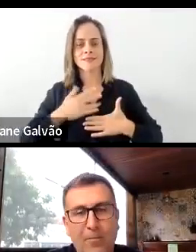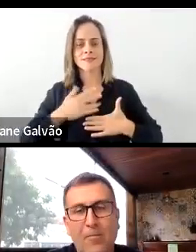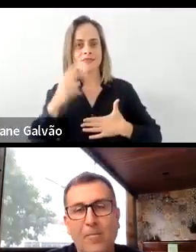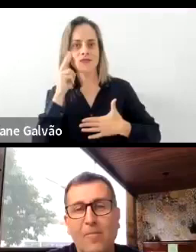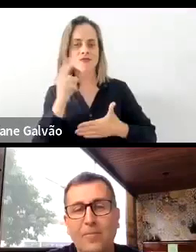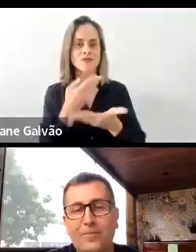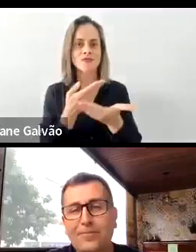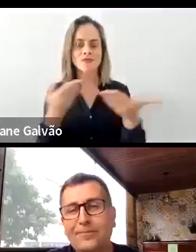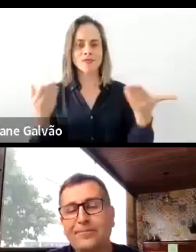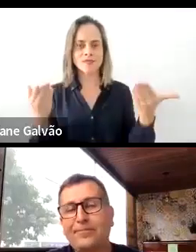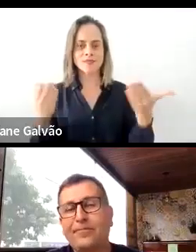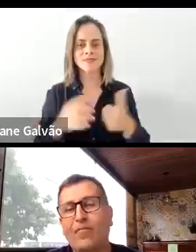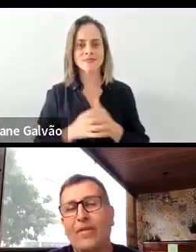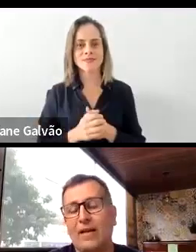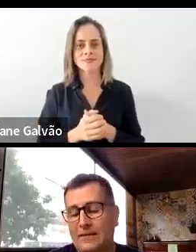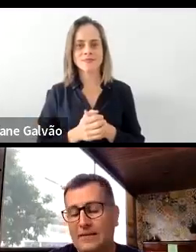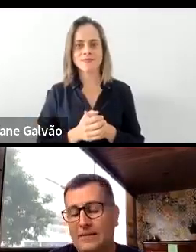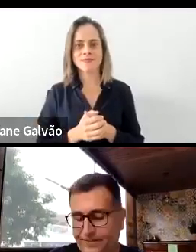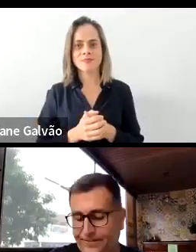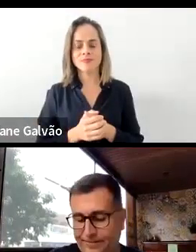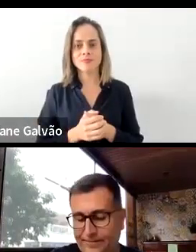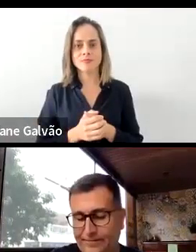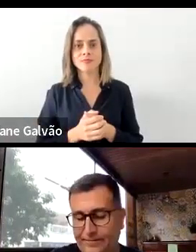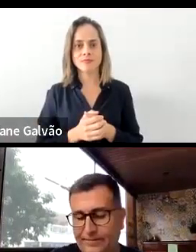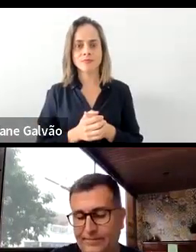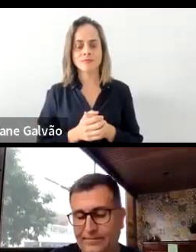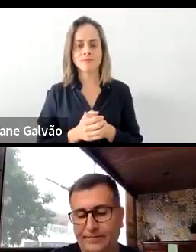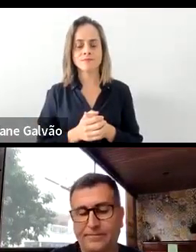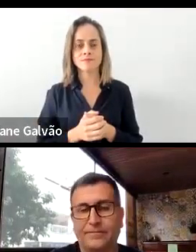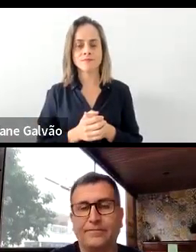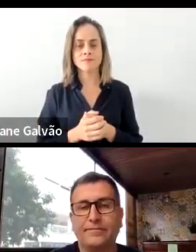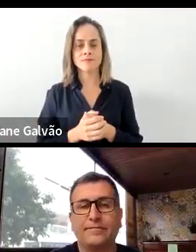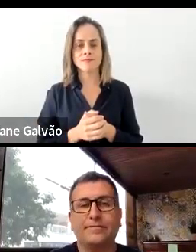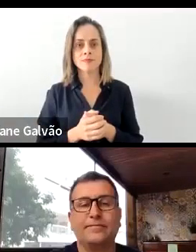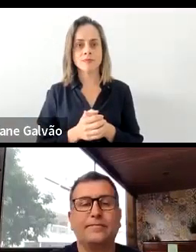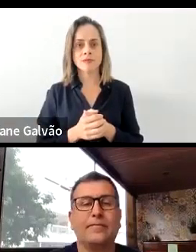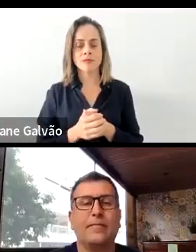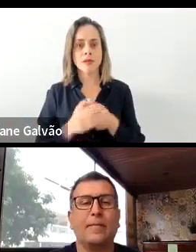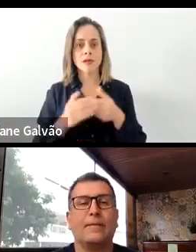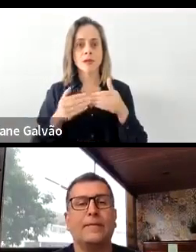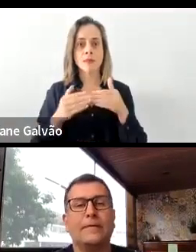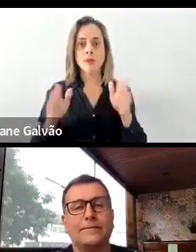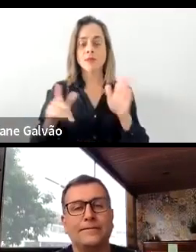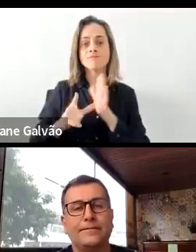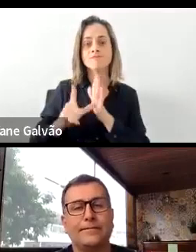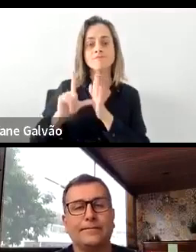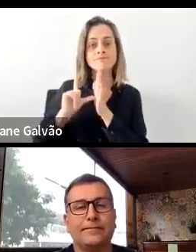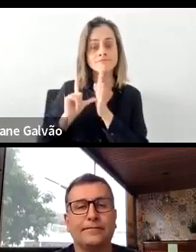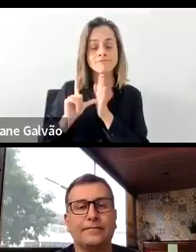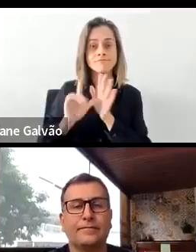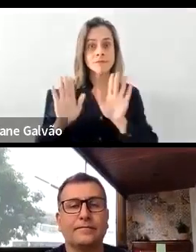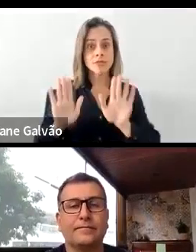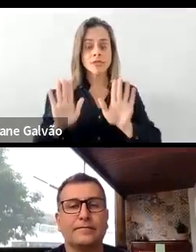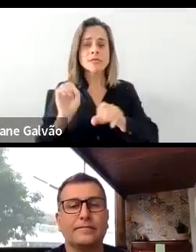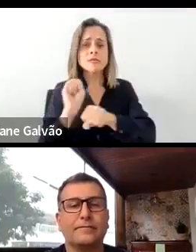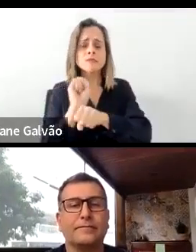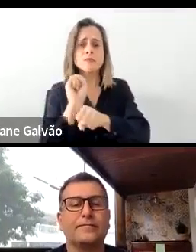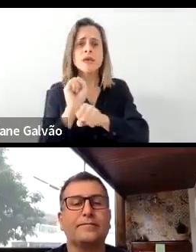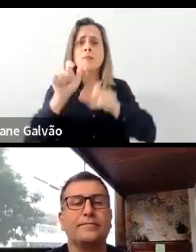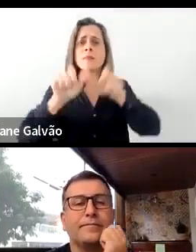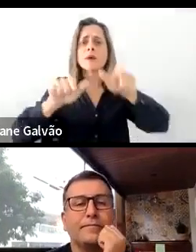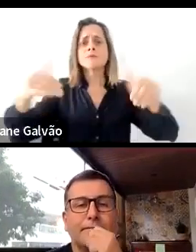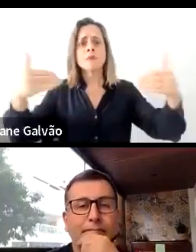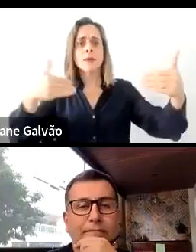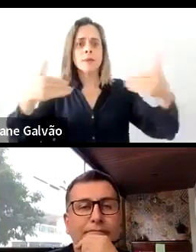Bem-vindos. É, a gente, antes de fazer a abertura, estou só esperando que as pessoas entrem para dar